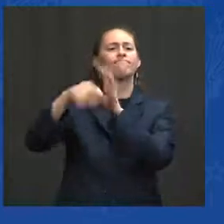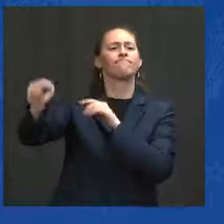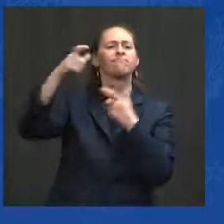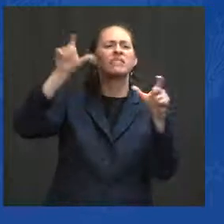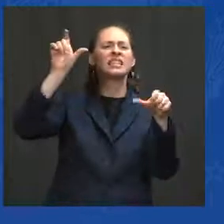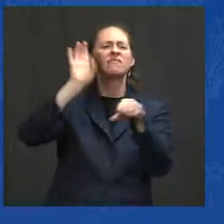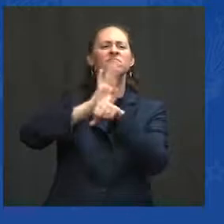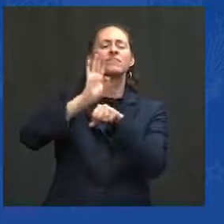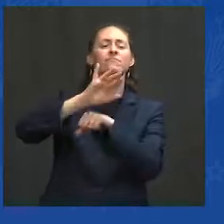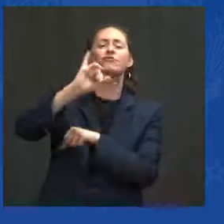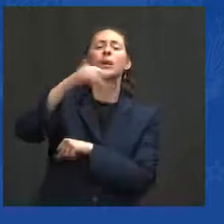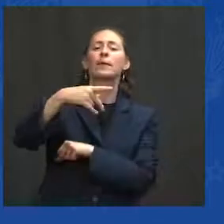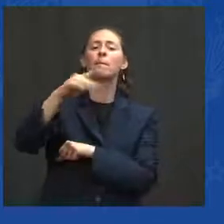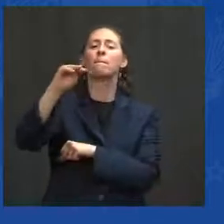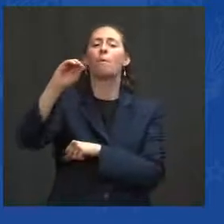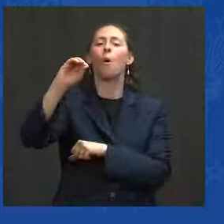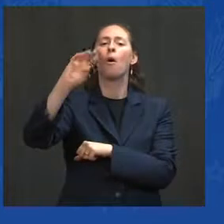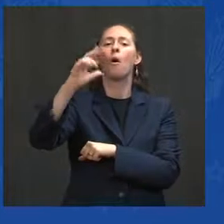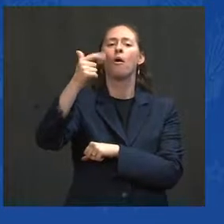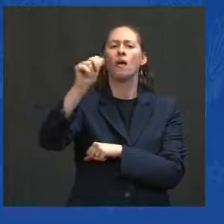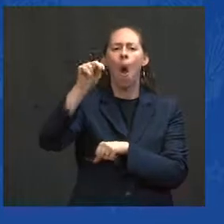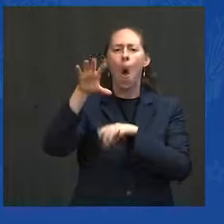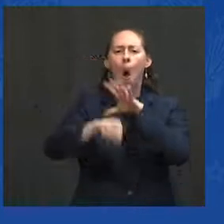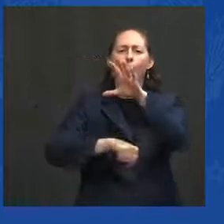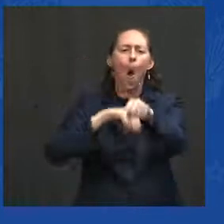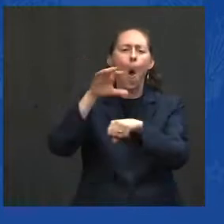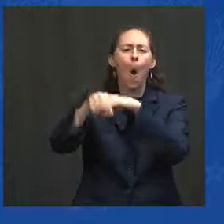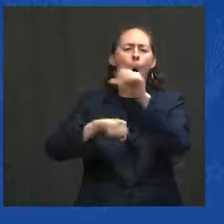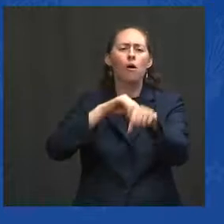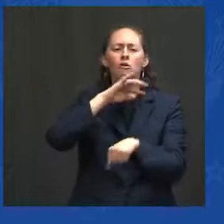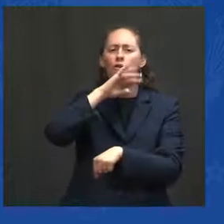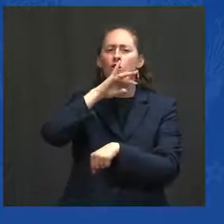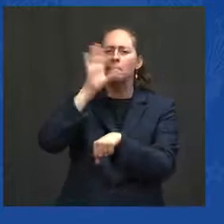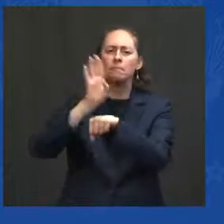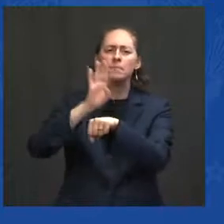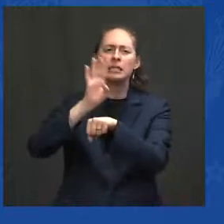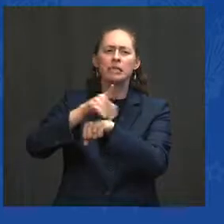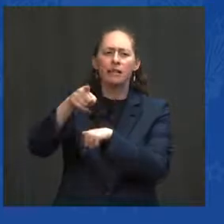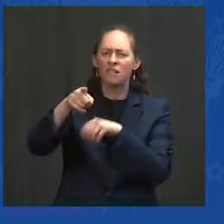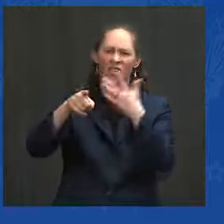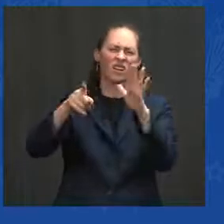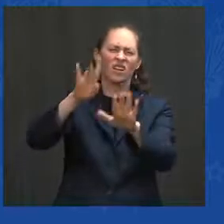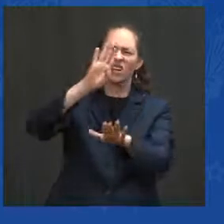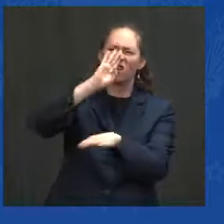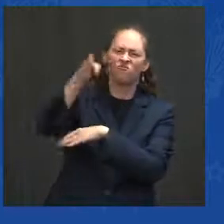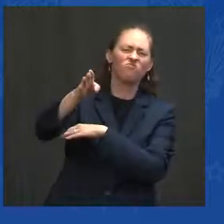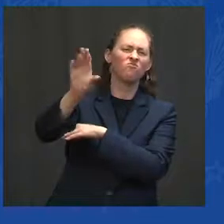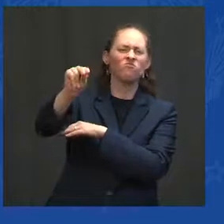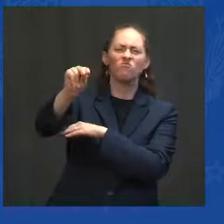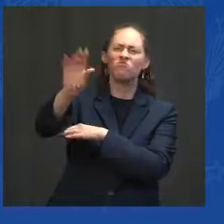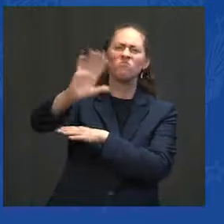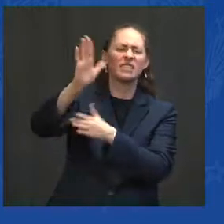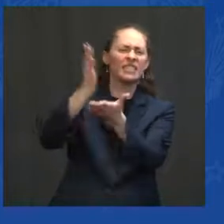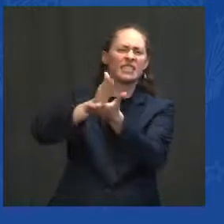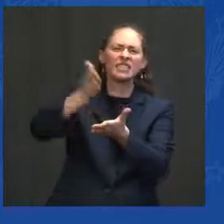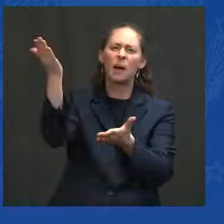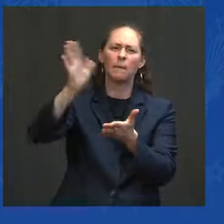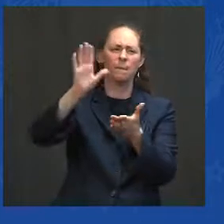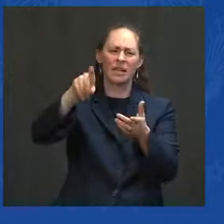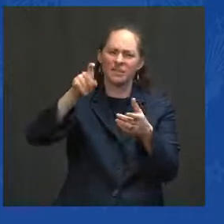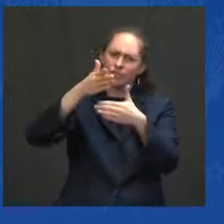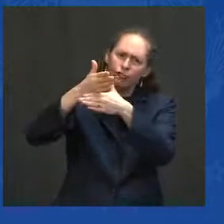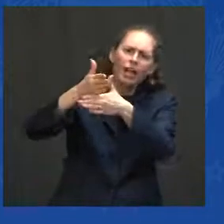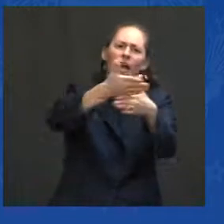on, and he won. And he gave the little guy a fighting chance. Decades later, during the Great Depression,